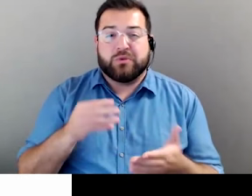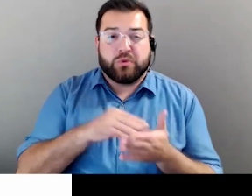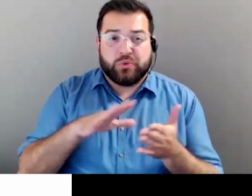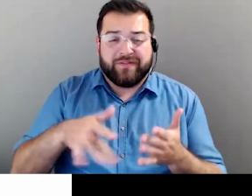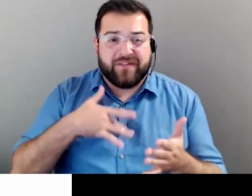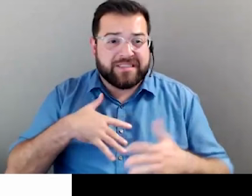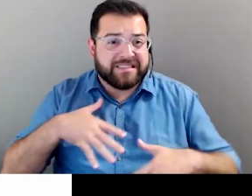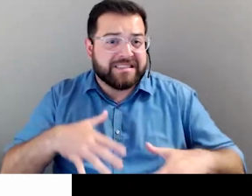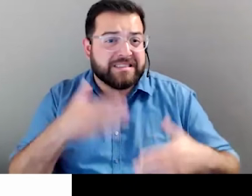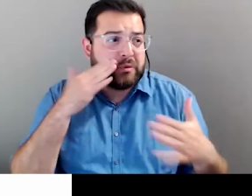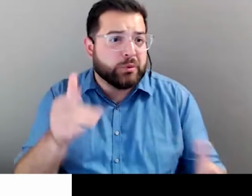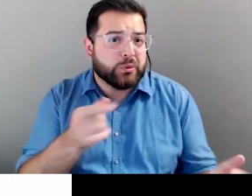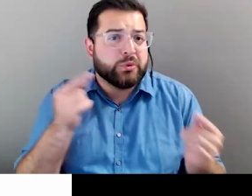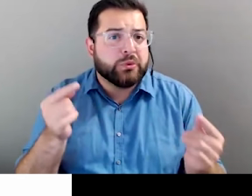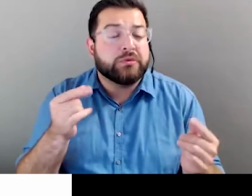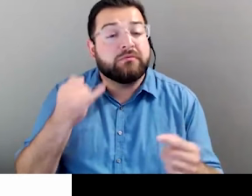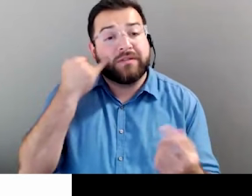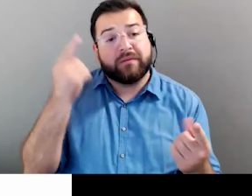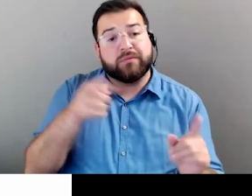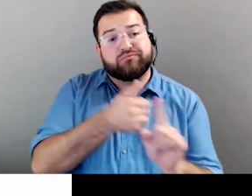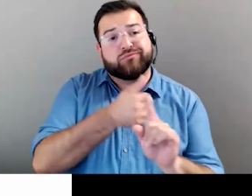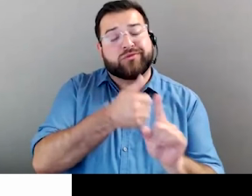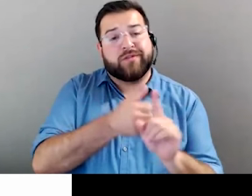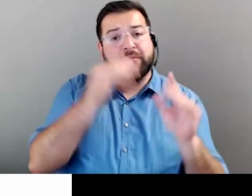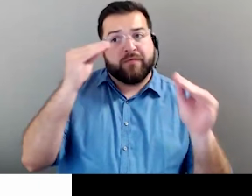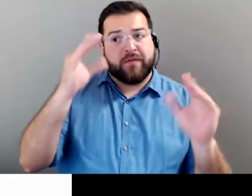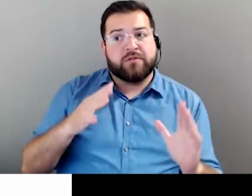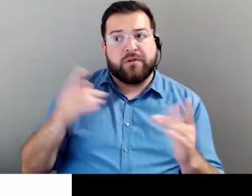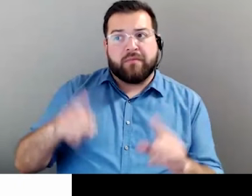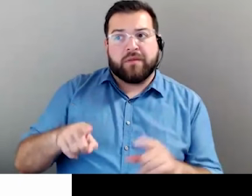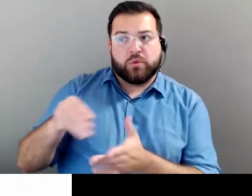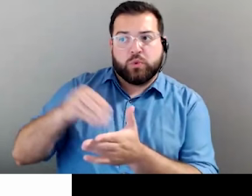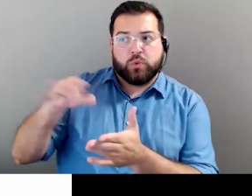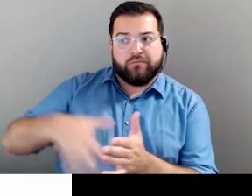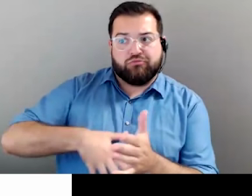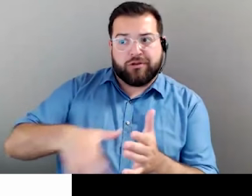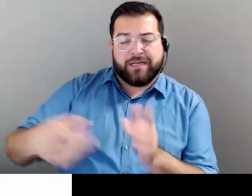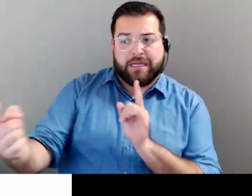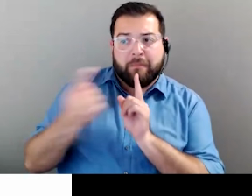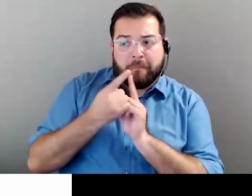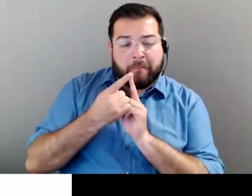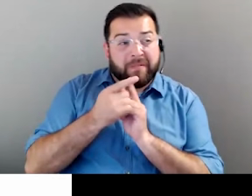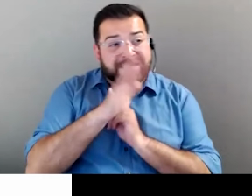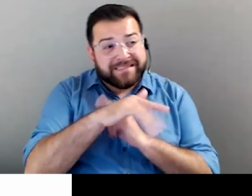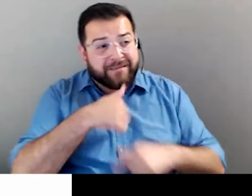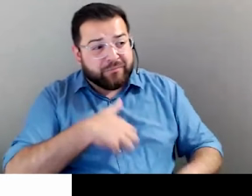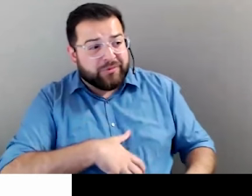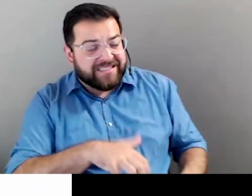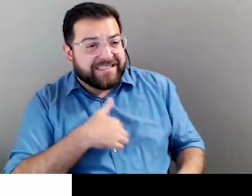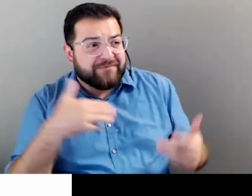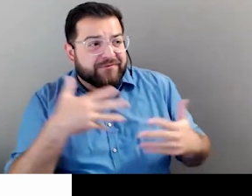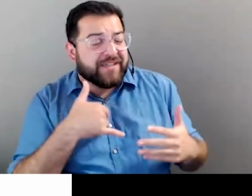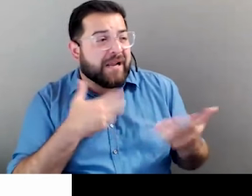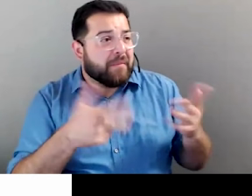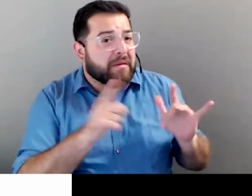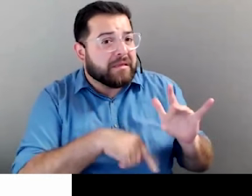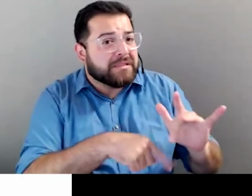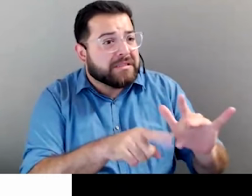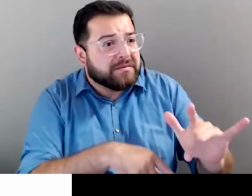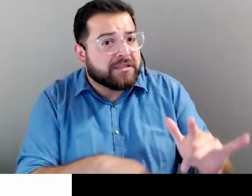you do? If a pregnant student came to you and like, hey, I'm pregnant, I'm kind of scared I'm gonna miss classes or. Well, I do